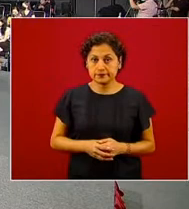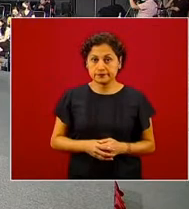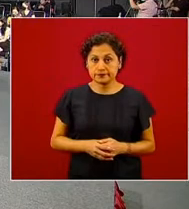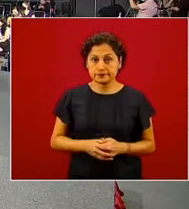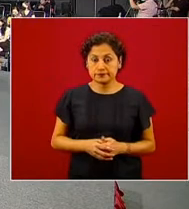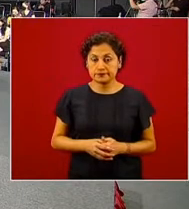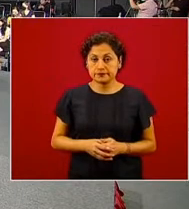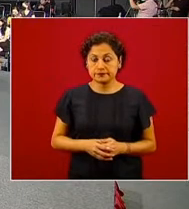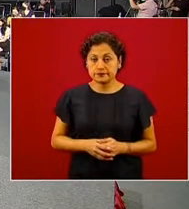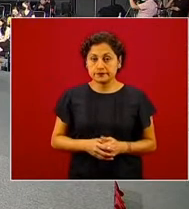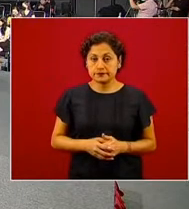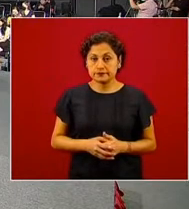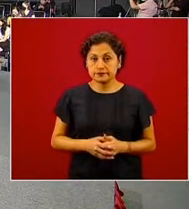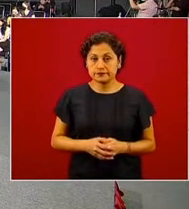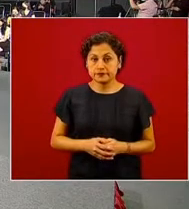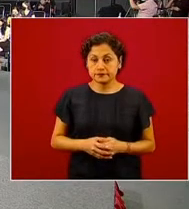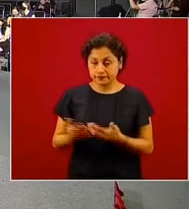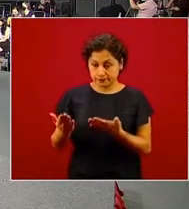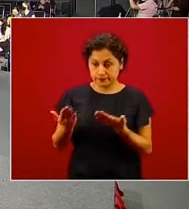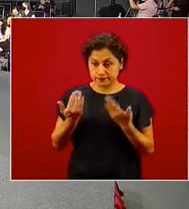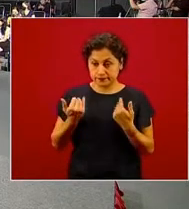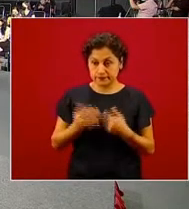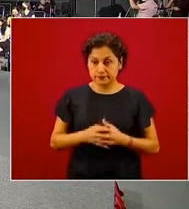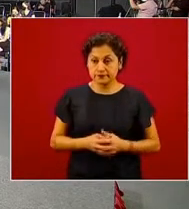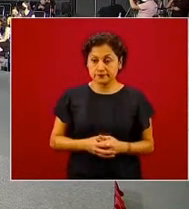She was the second one to put up her hand.